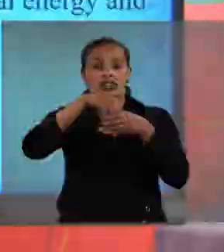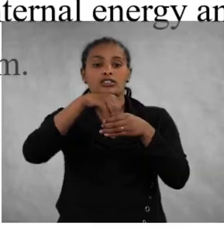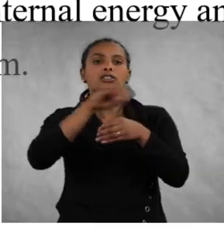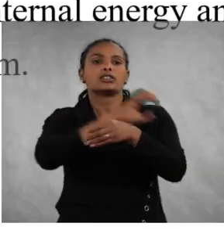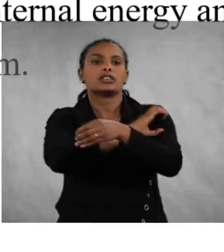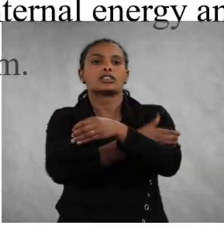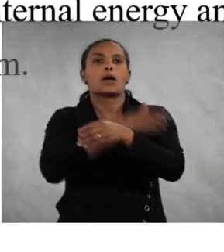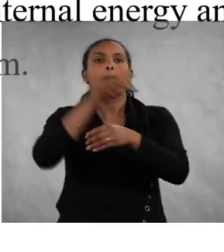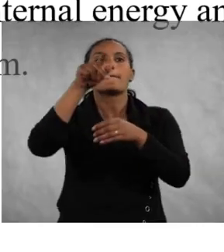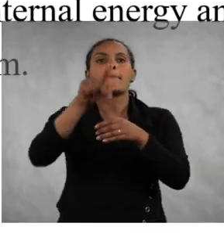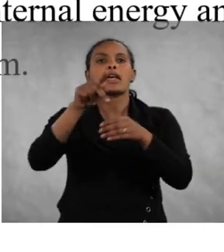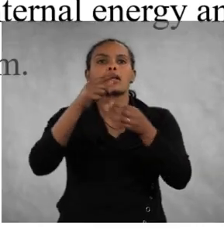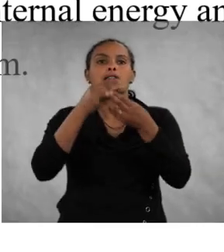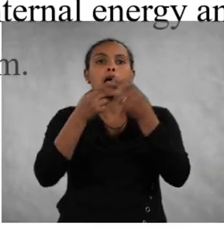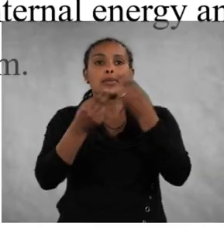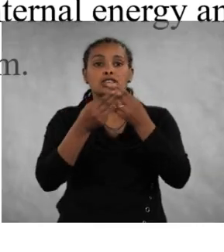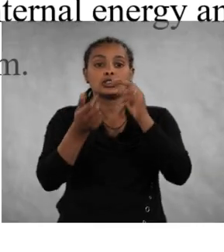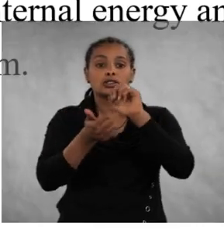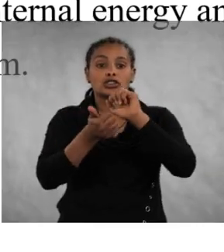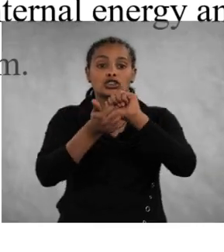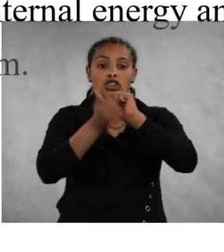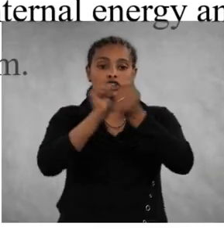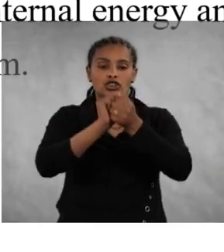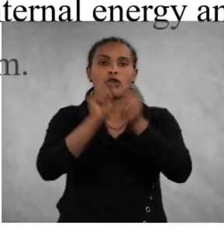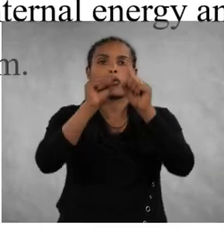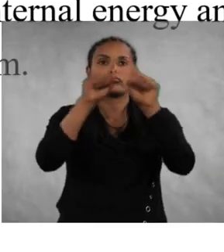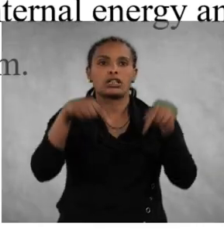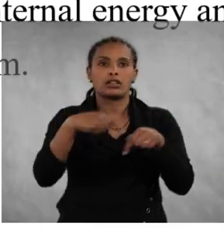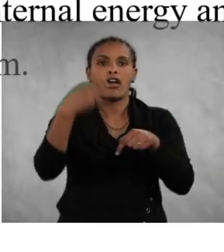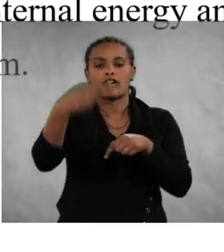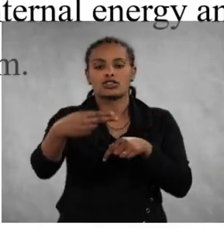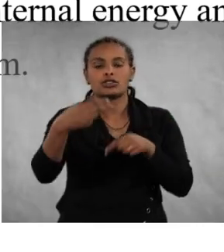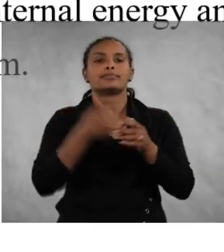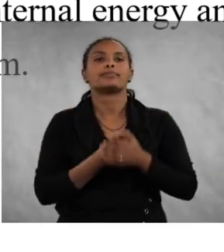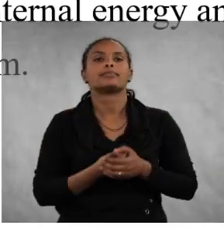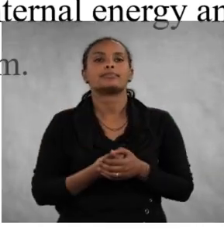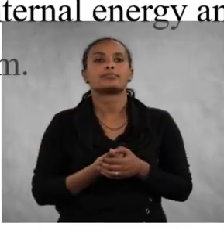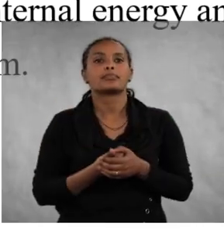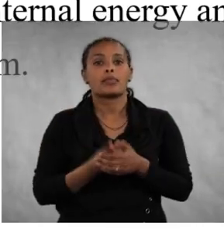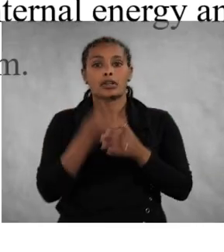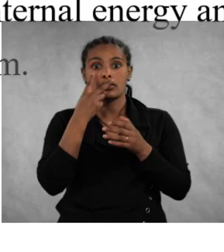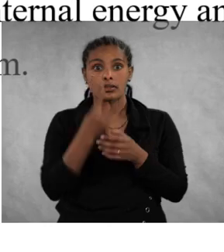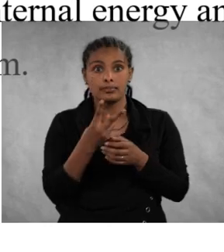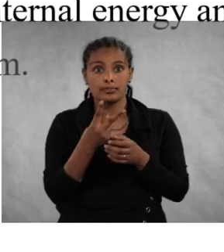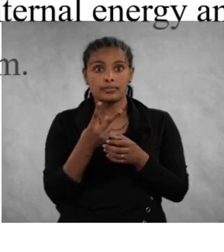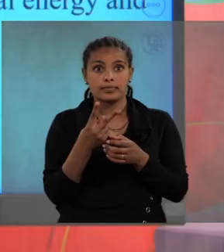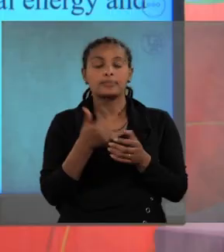plus P times change in volume. You see?